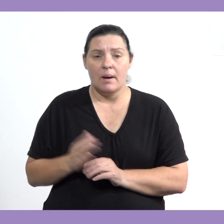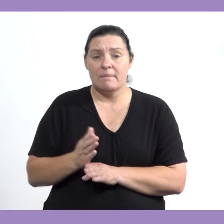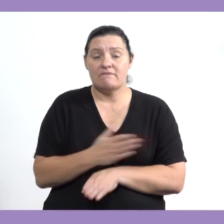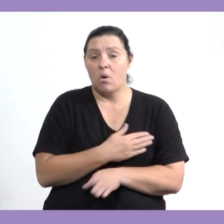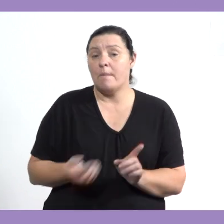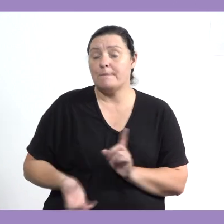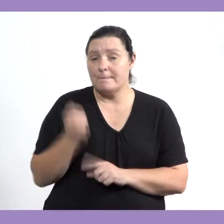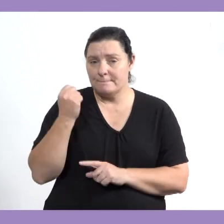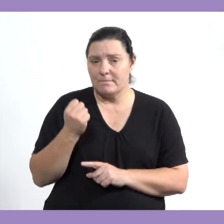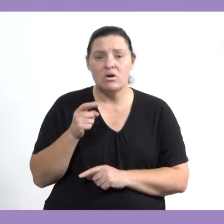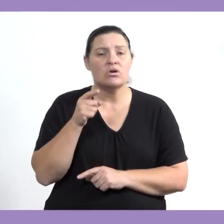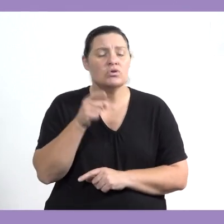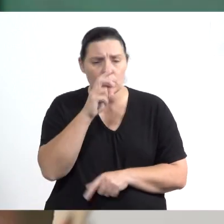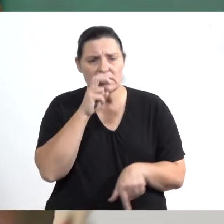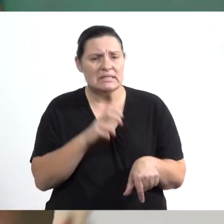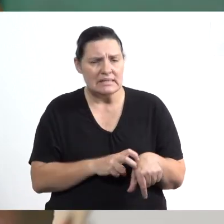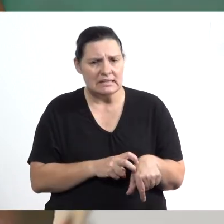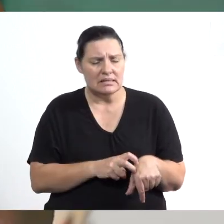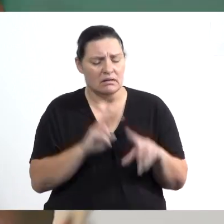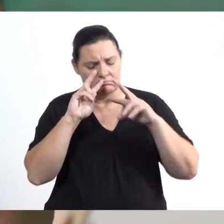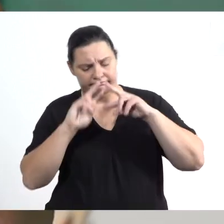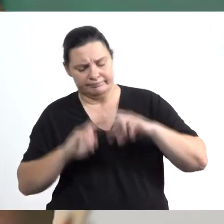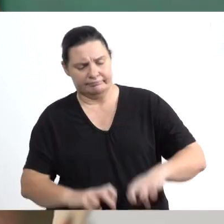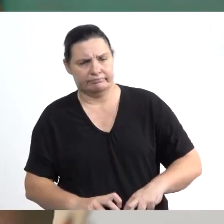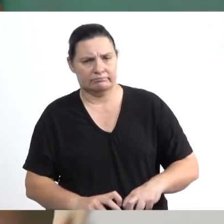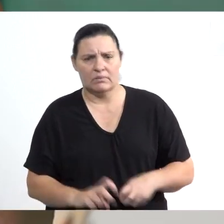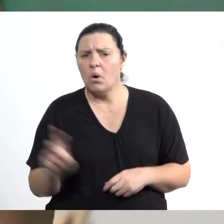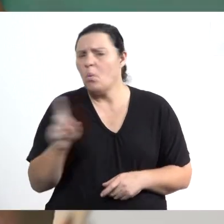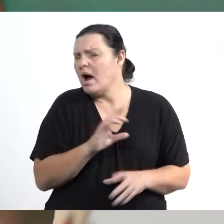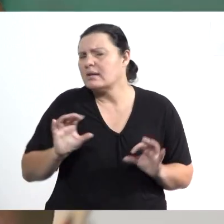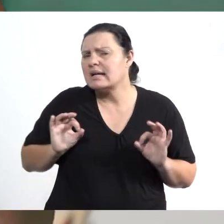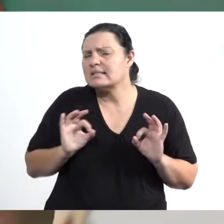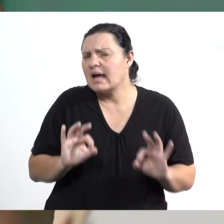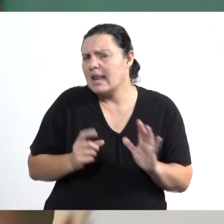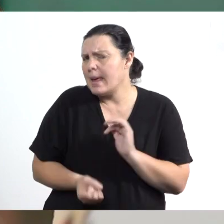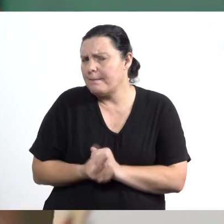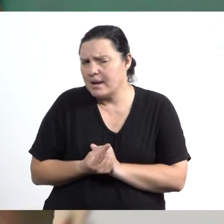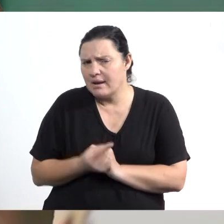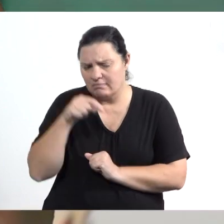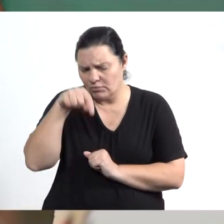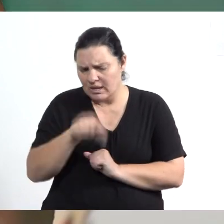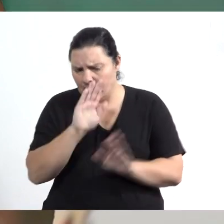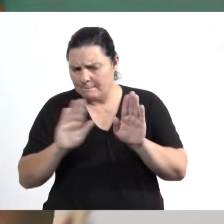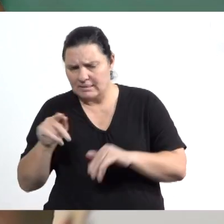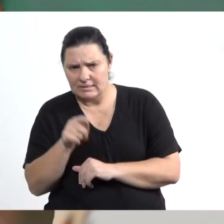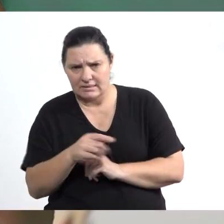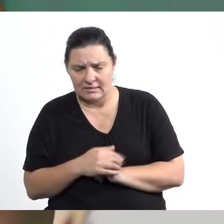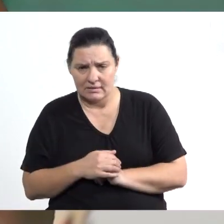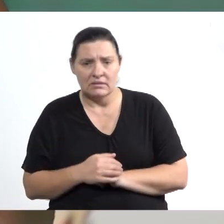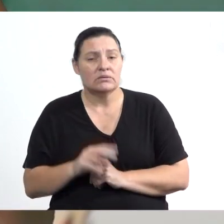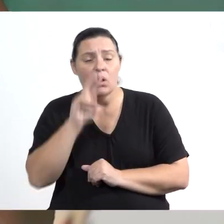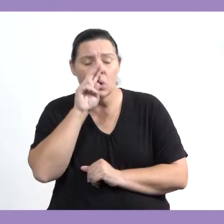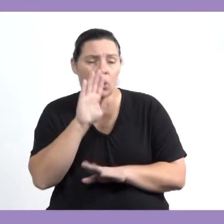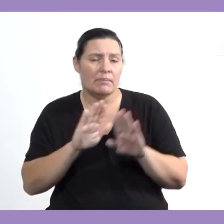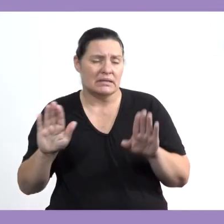pattern? Before you can find the next 3 terms, you need to now investigate what exactly is going on in this pattern.